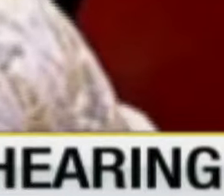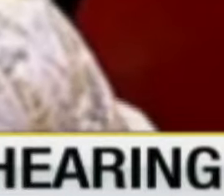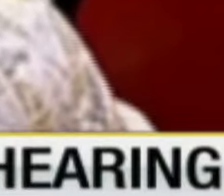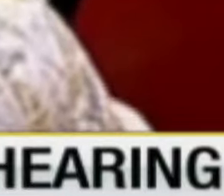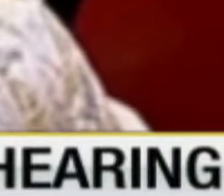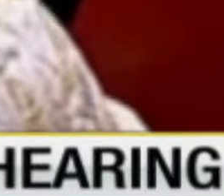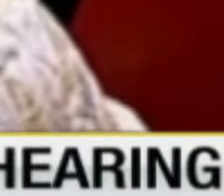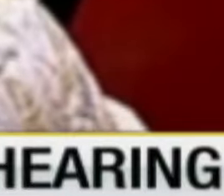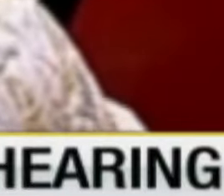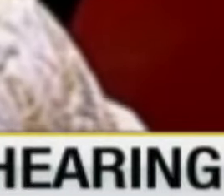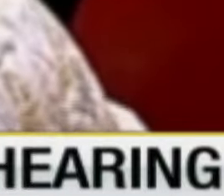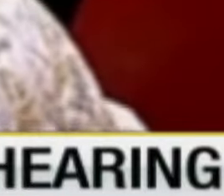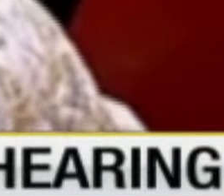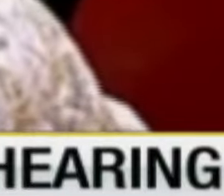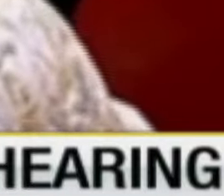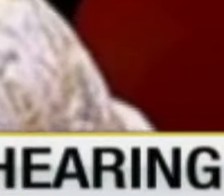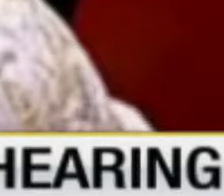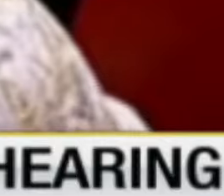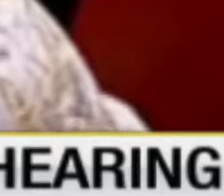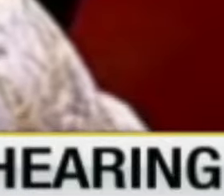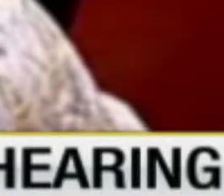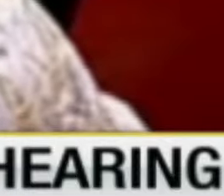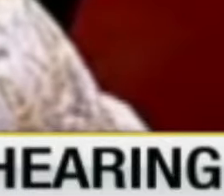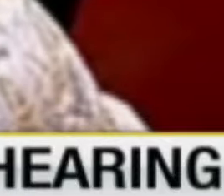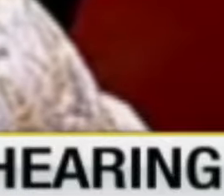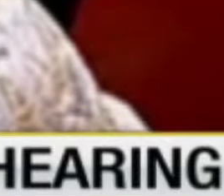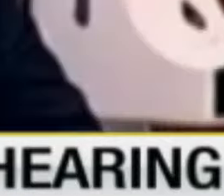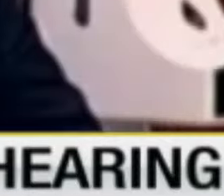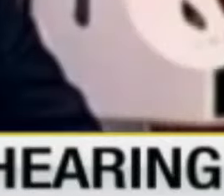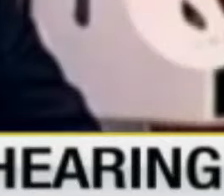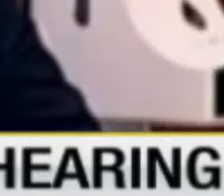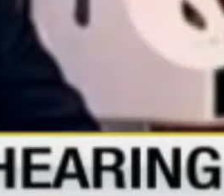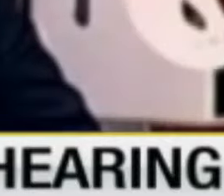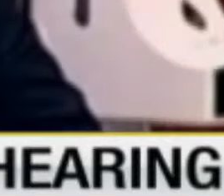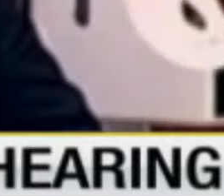Honorable Speaker, the events leading to this day,